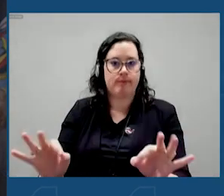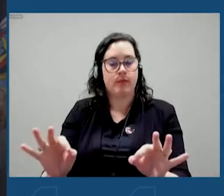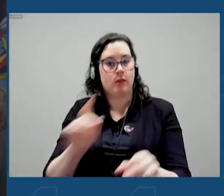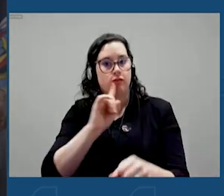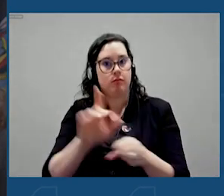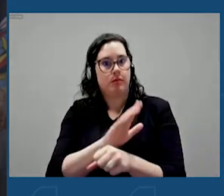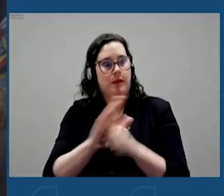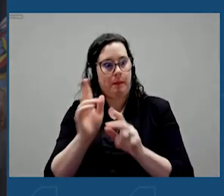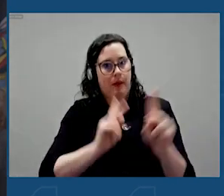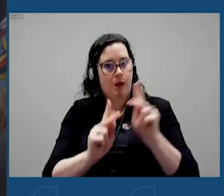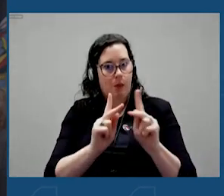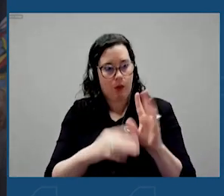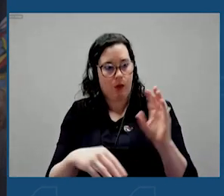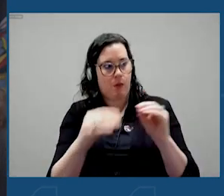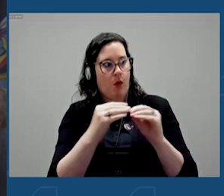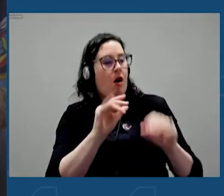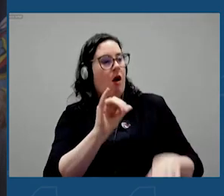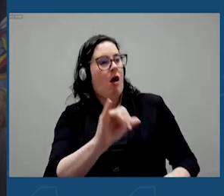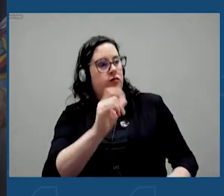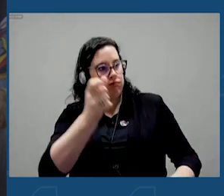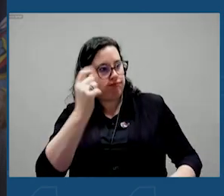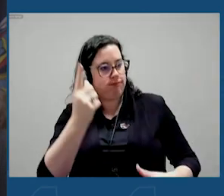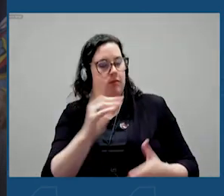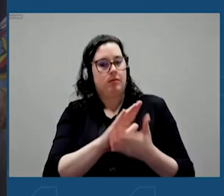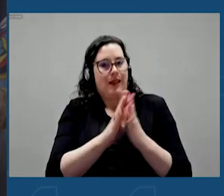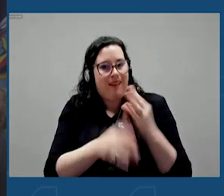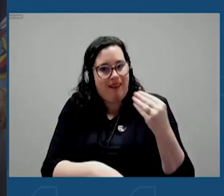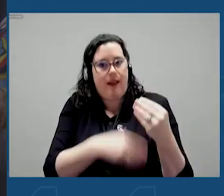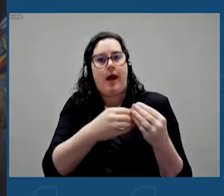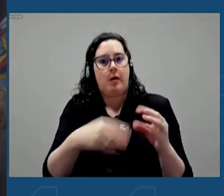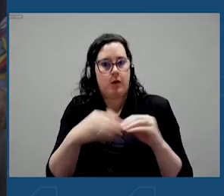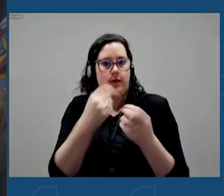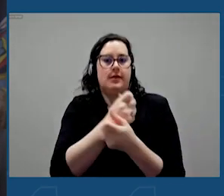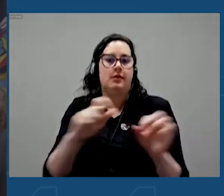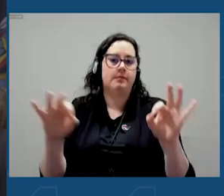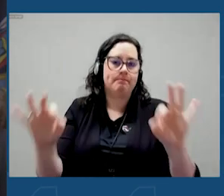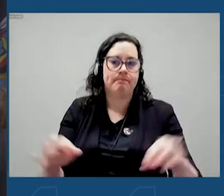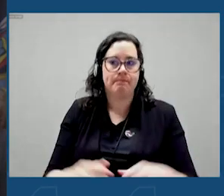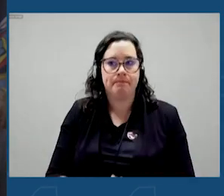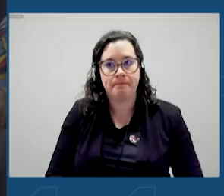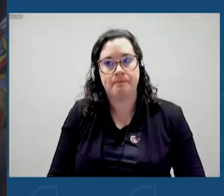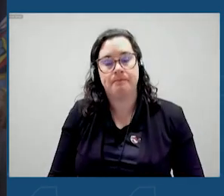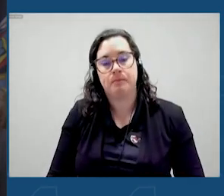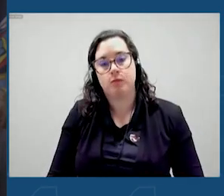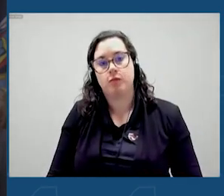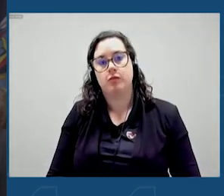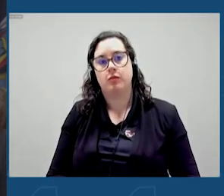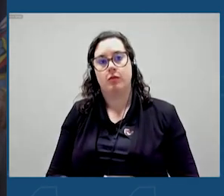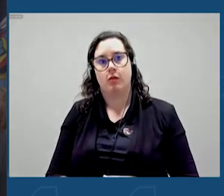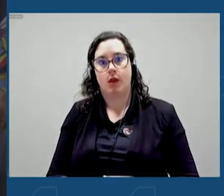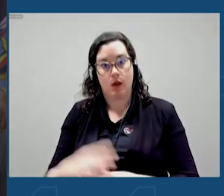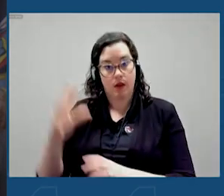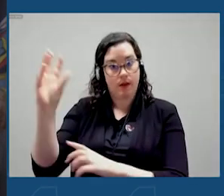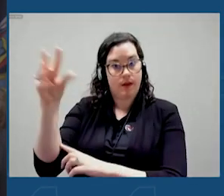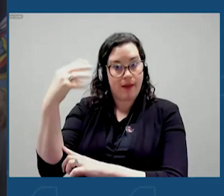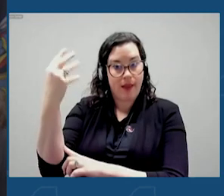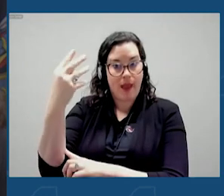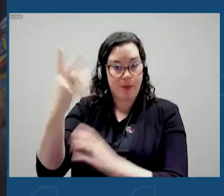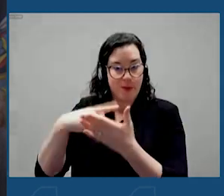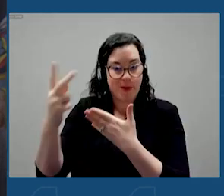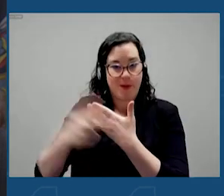is being added to the equation in our system. And then there's the robust camera program. As the governor